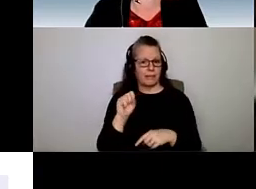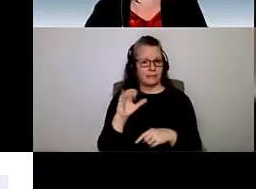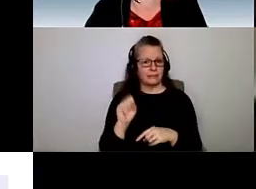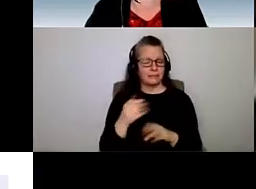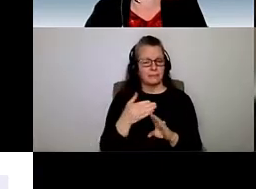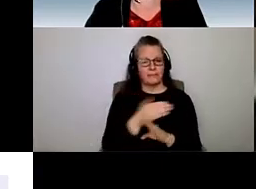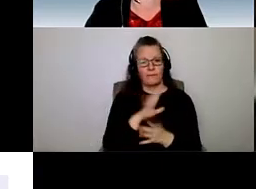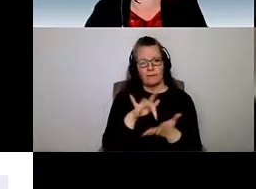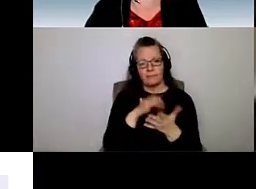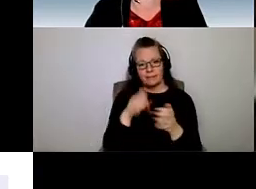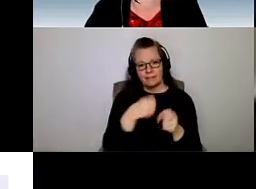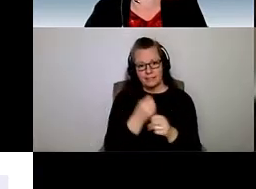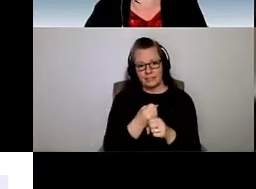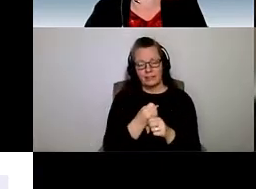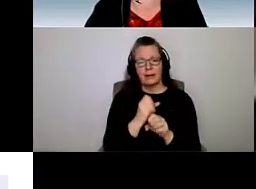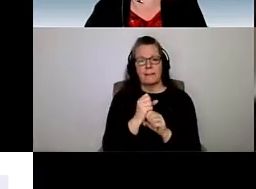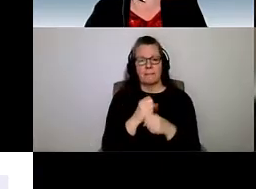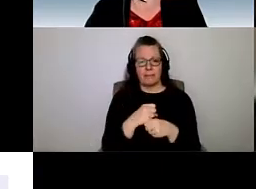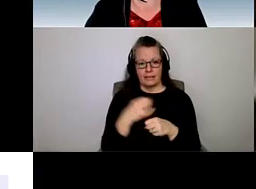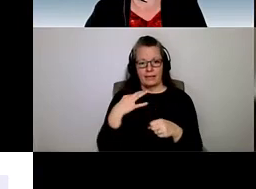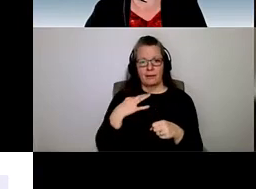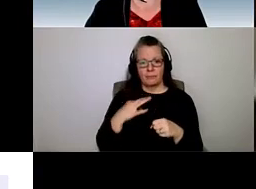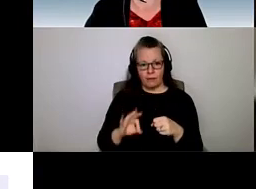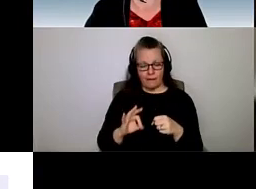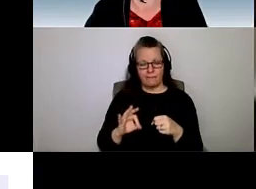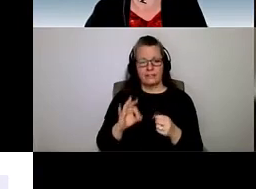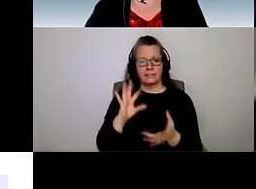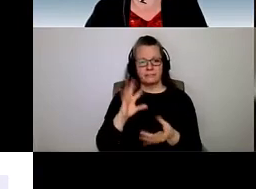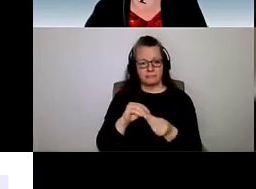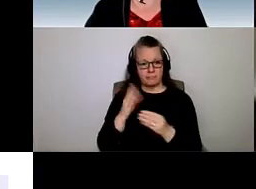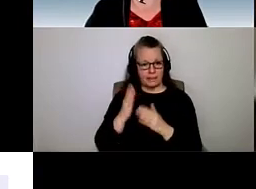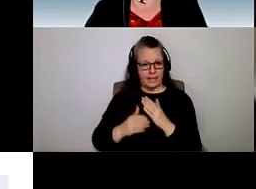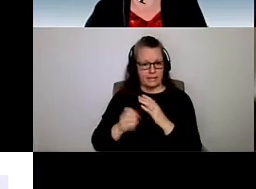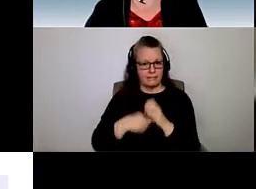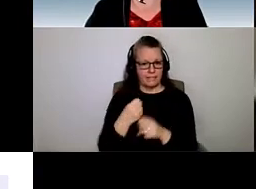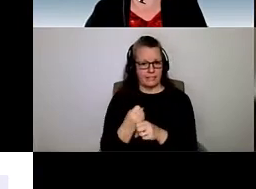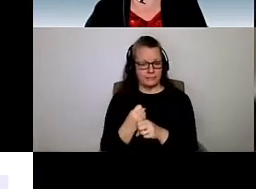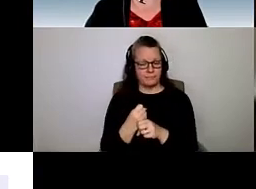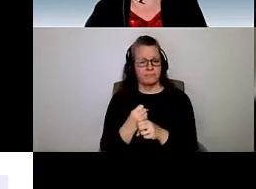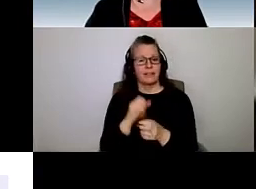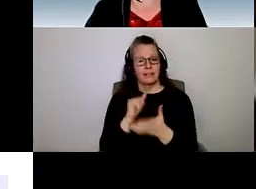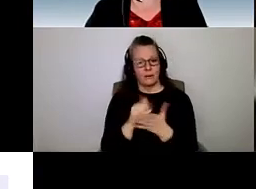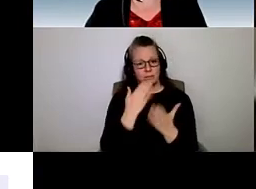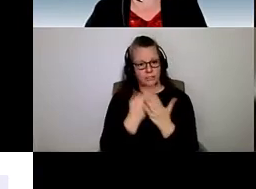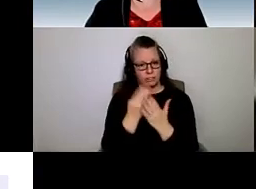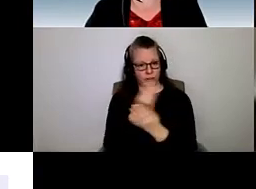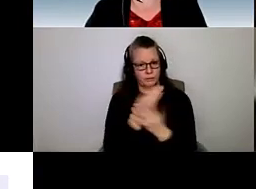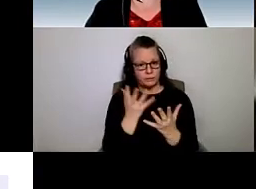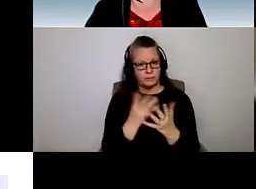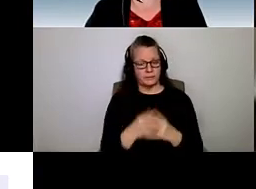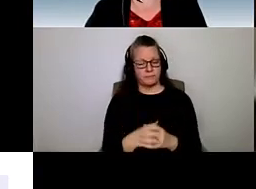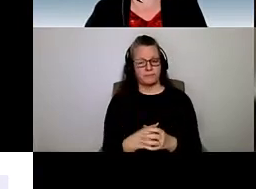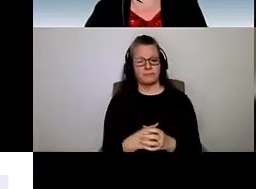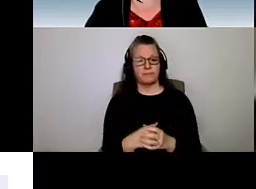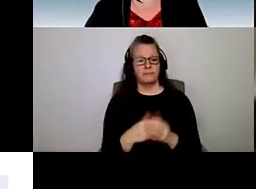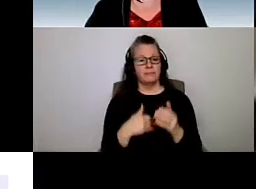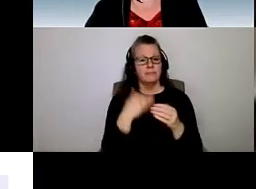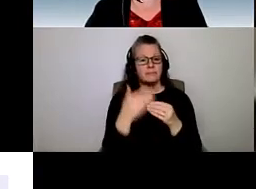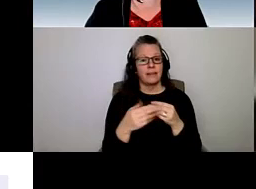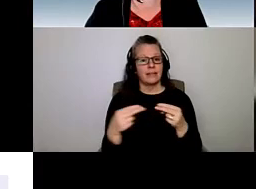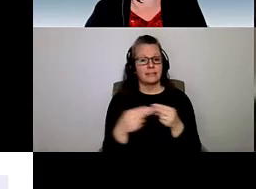mid-year, generating a profit, operating profit by the end of the year. So that was good news. Next slide,